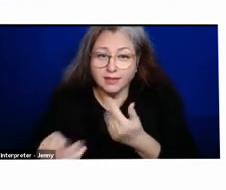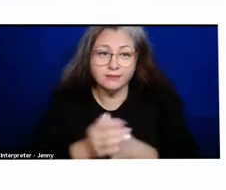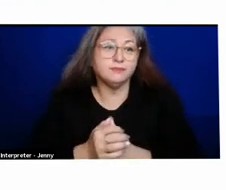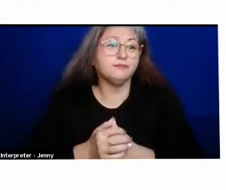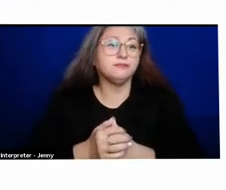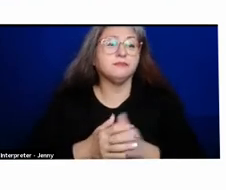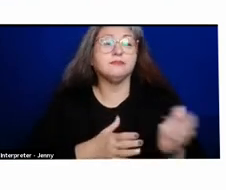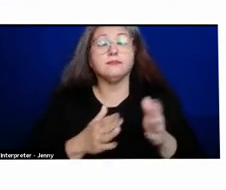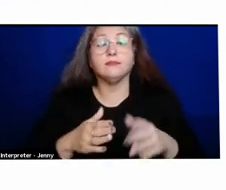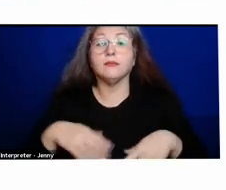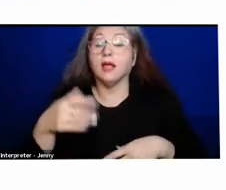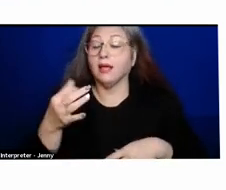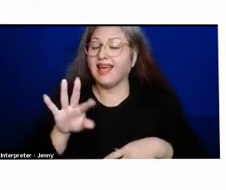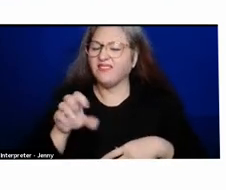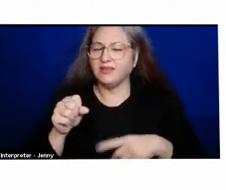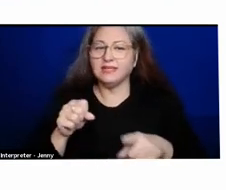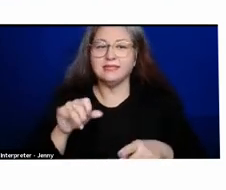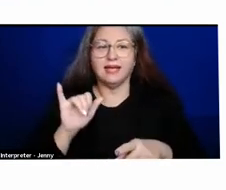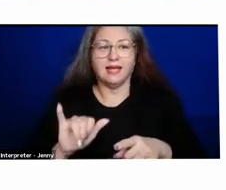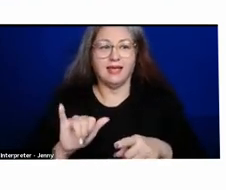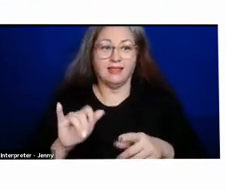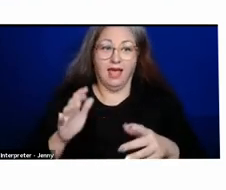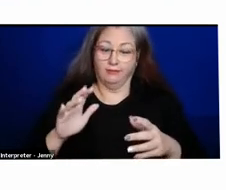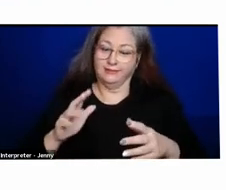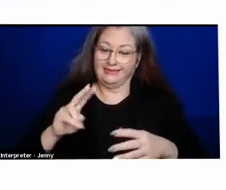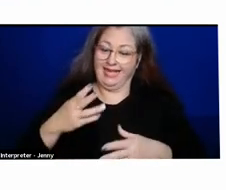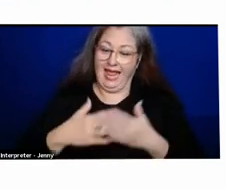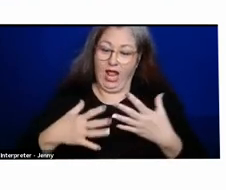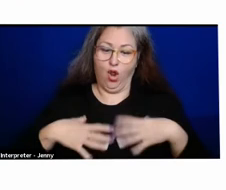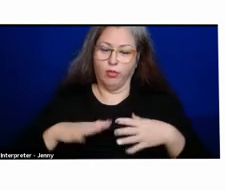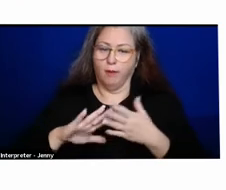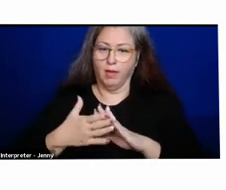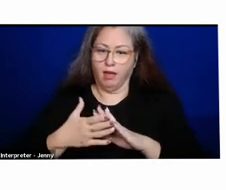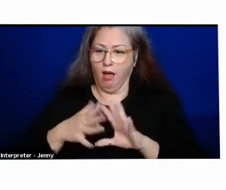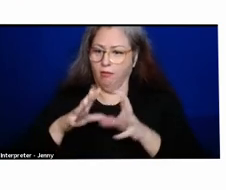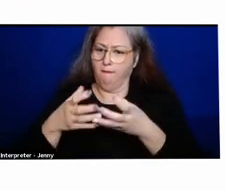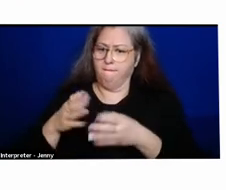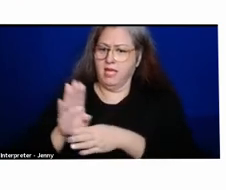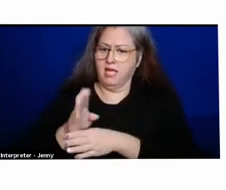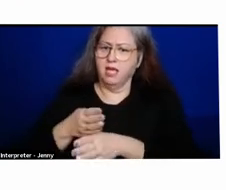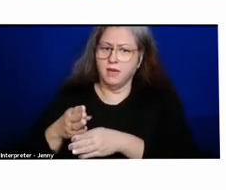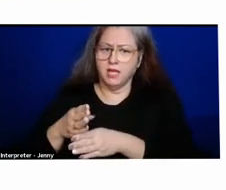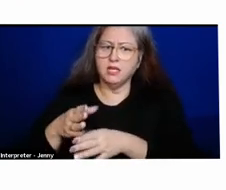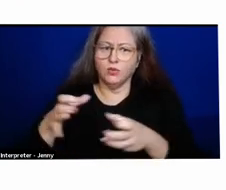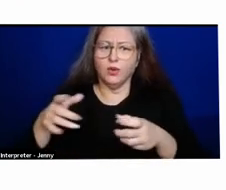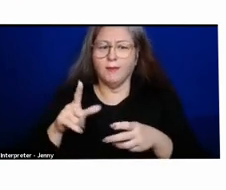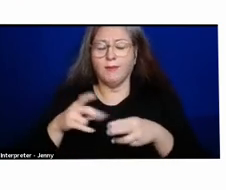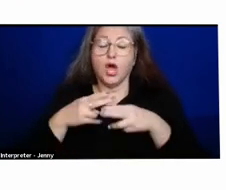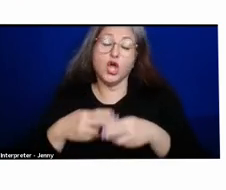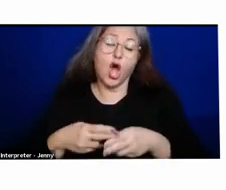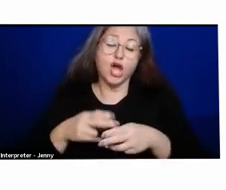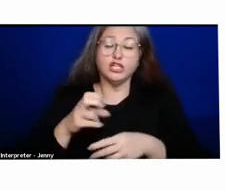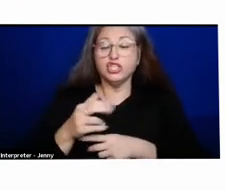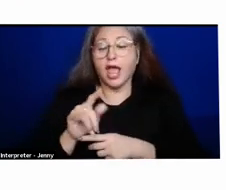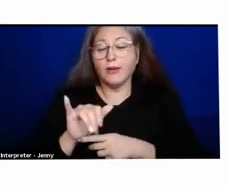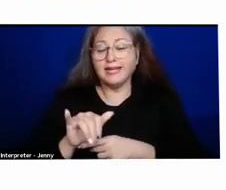clothing economy has been a for-profit venture born of the global north's excess. This was marketed as charity for our convenience and